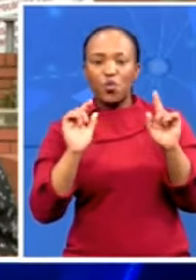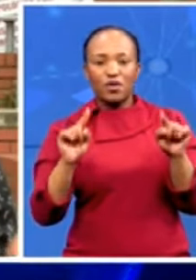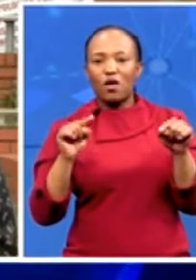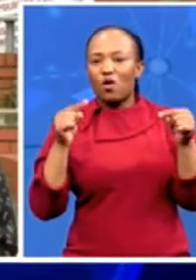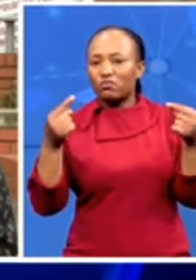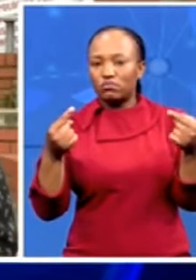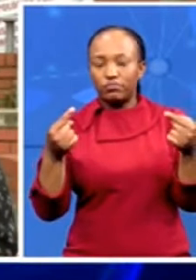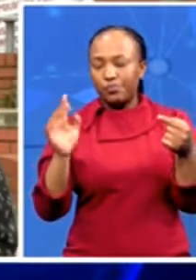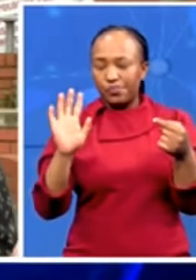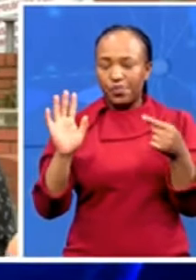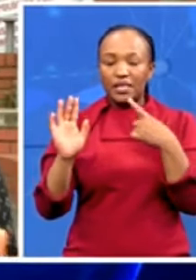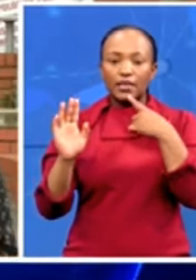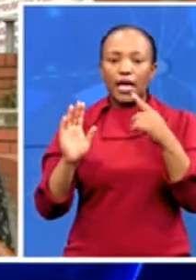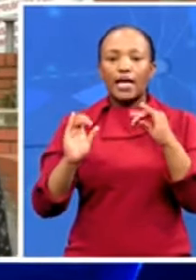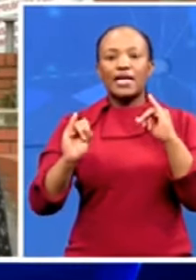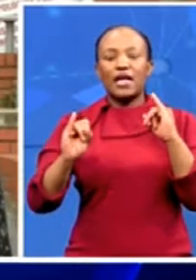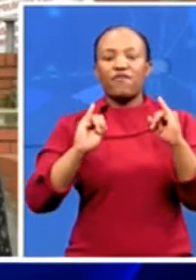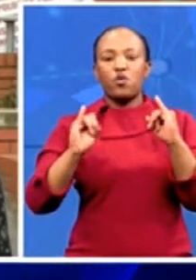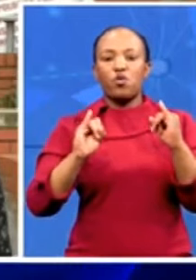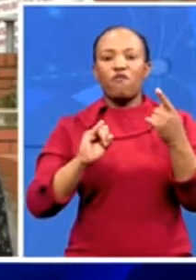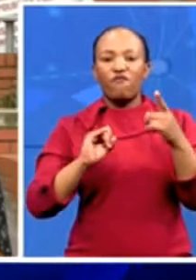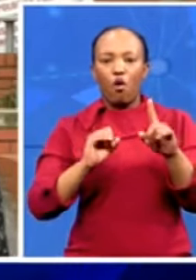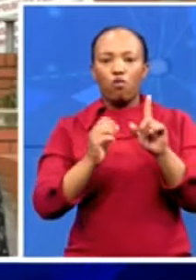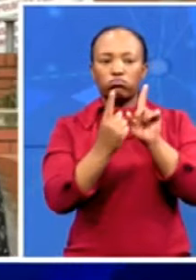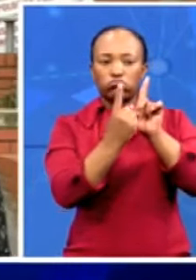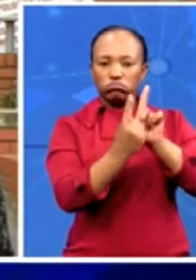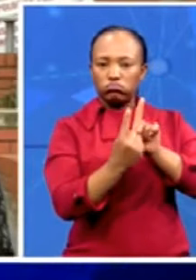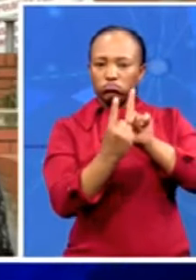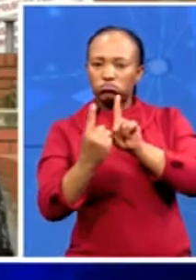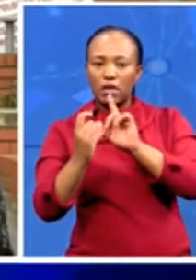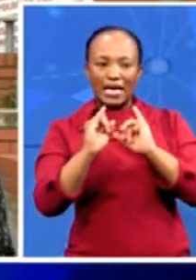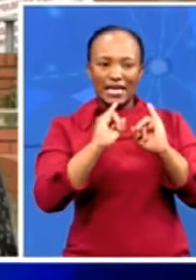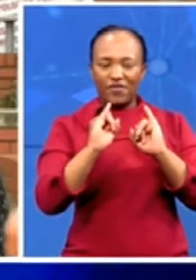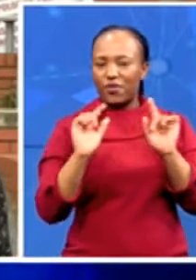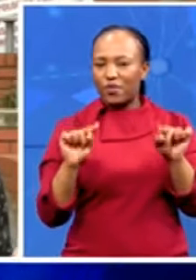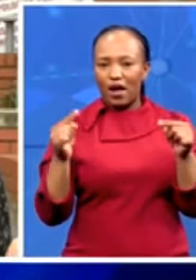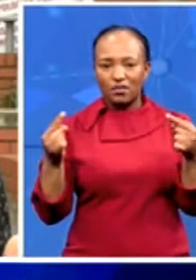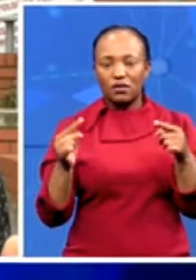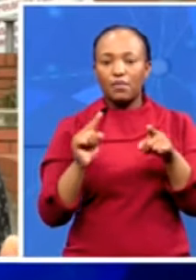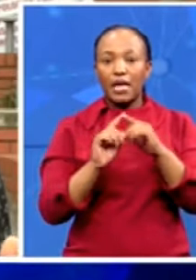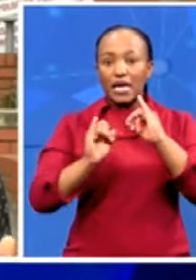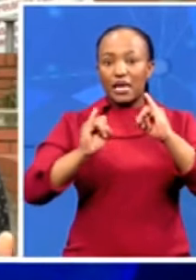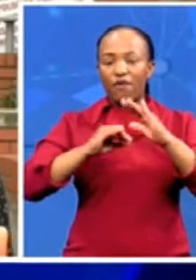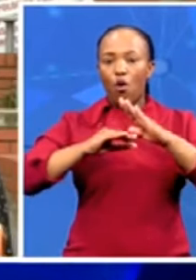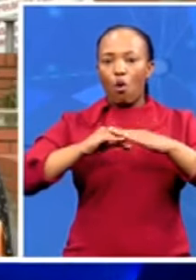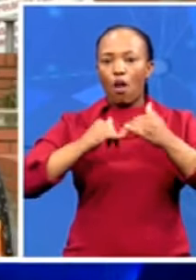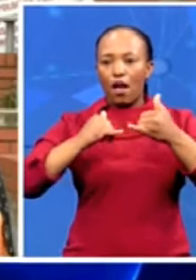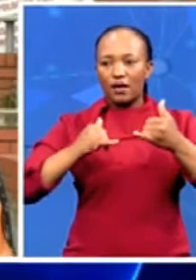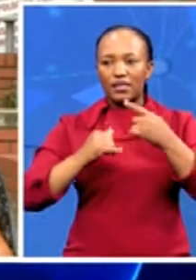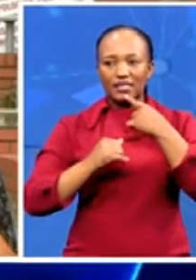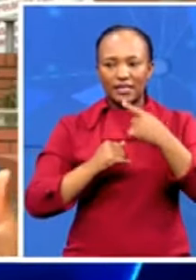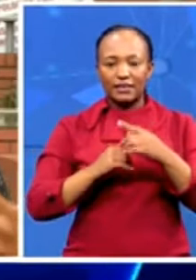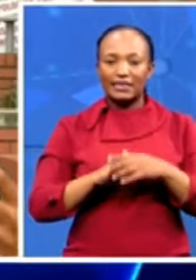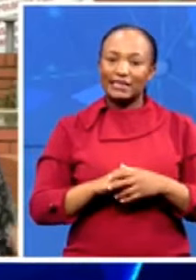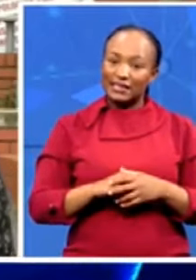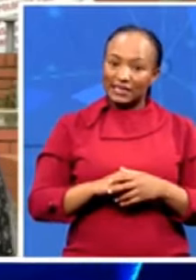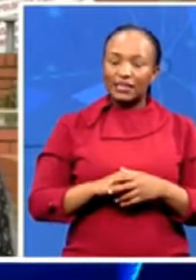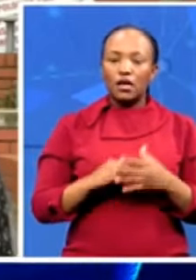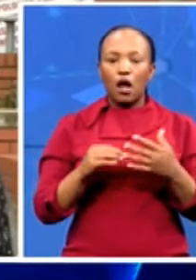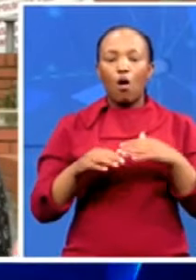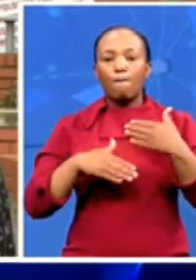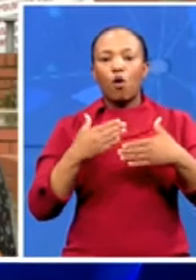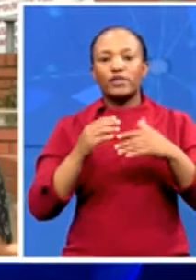on a face-to-face basis. Now interviews have to be held virtually, so that's why they're saying that is delaying the process of